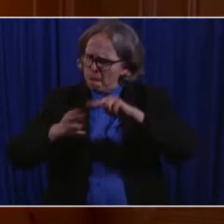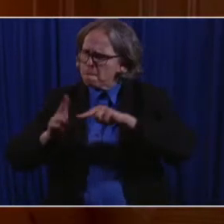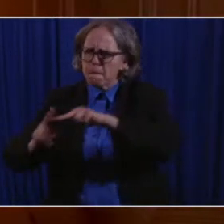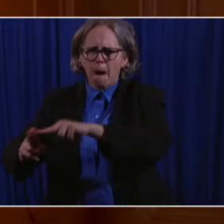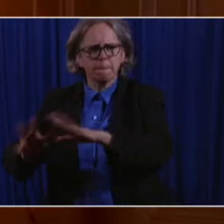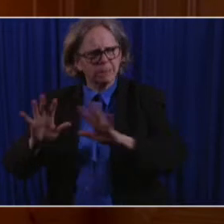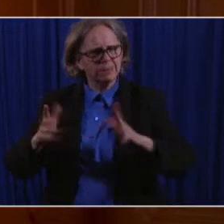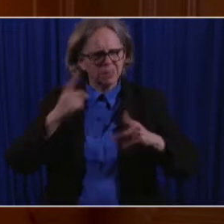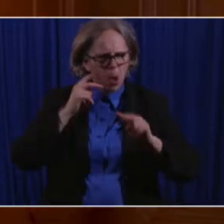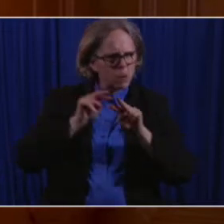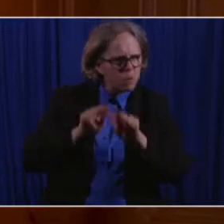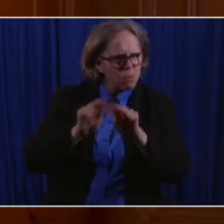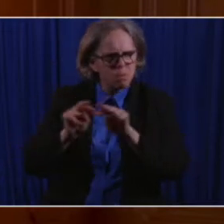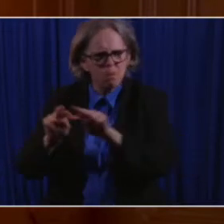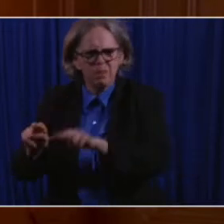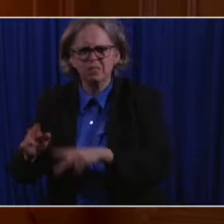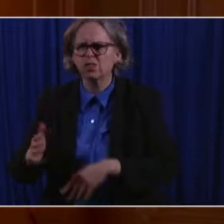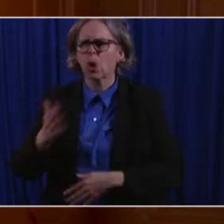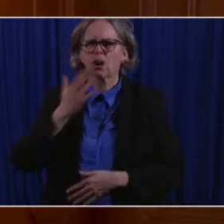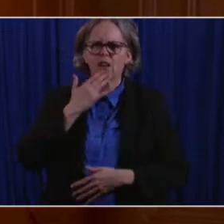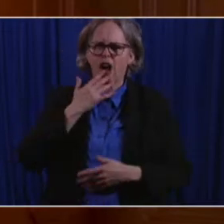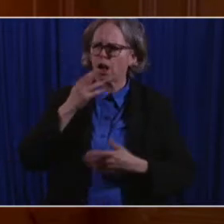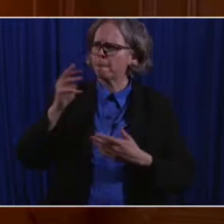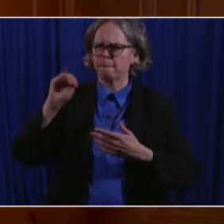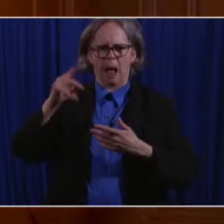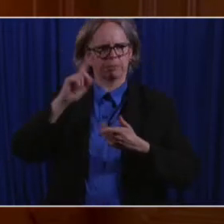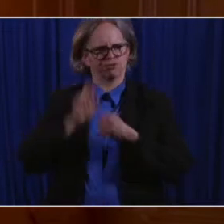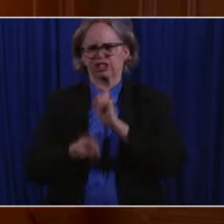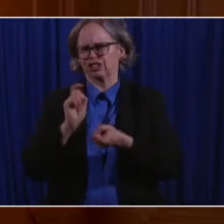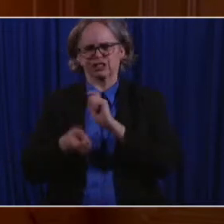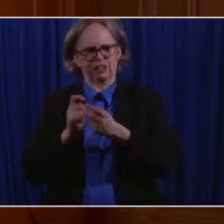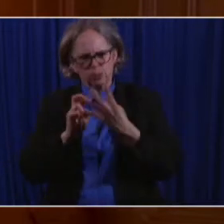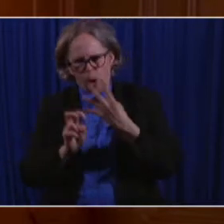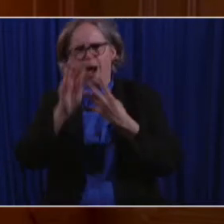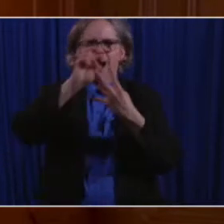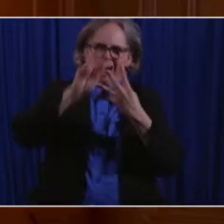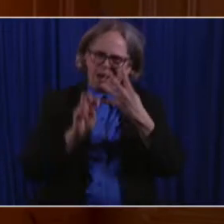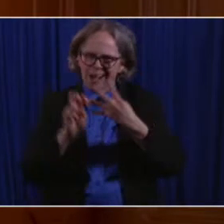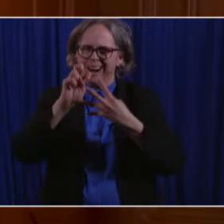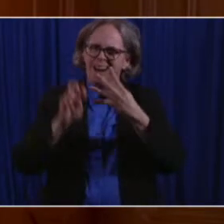back and forth movement of counties in the advisory system.